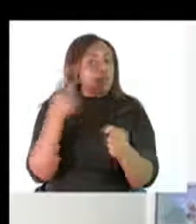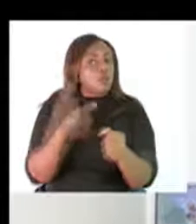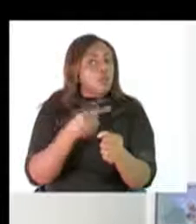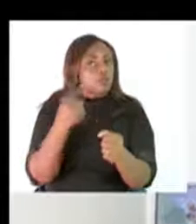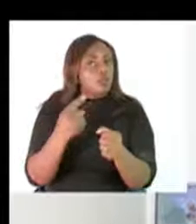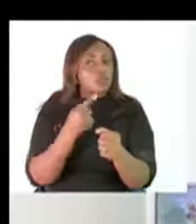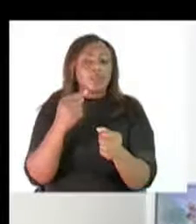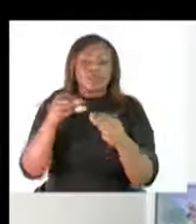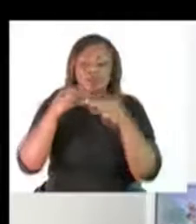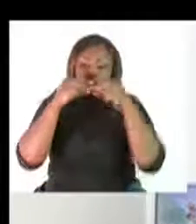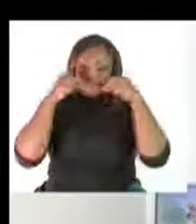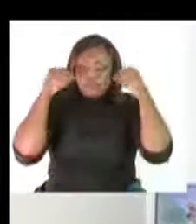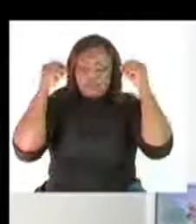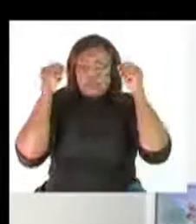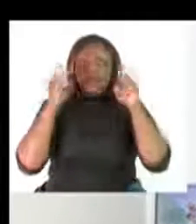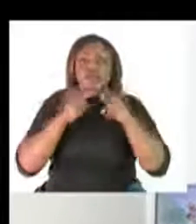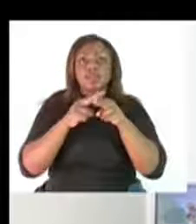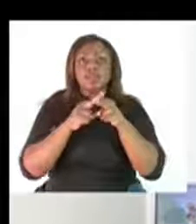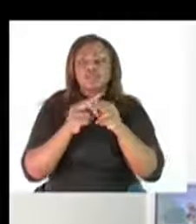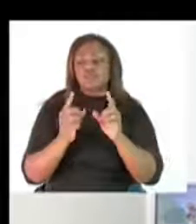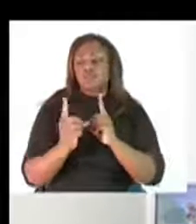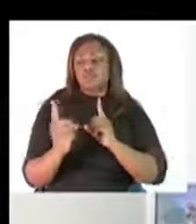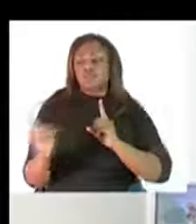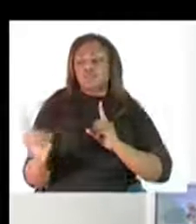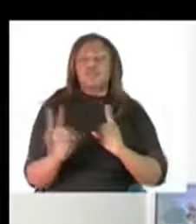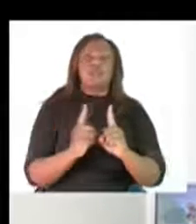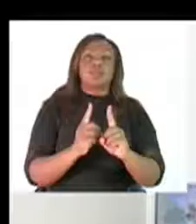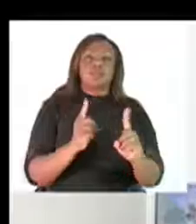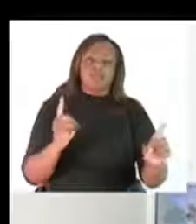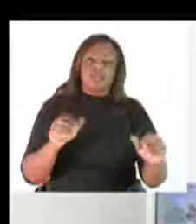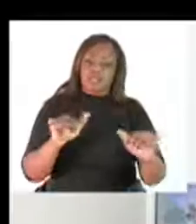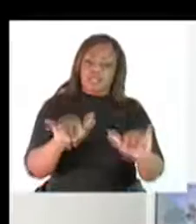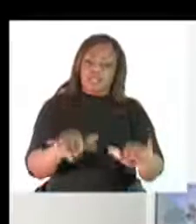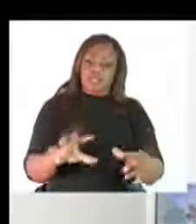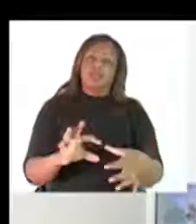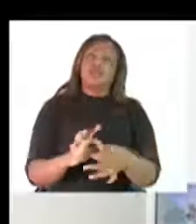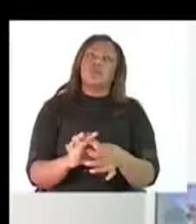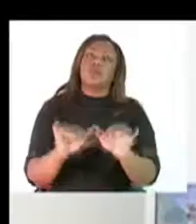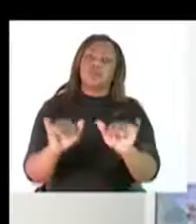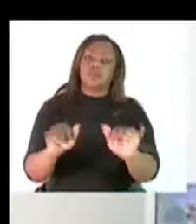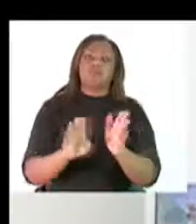practice social distance. Stay home, stay safe.